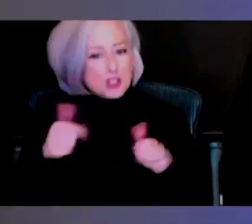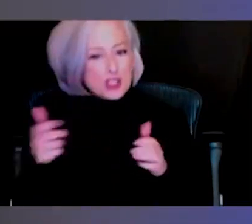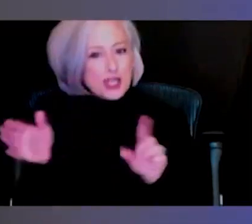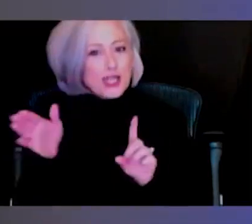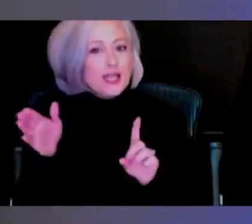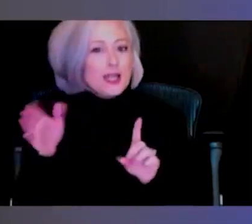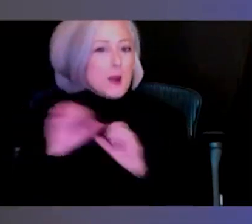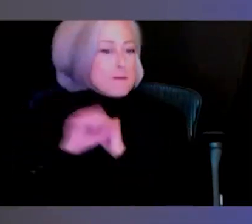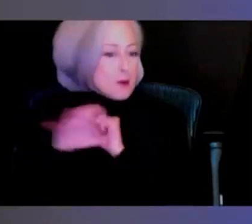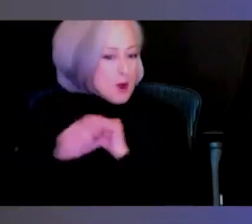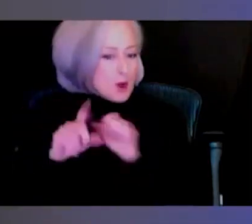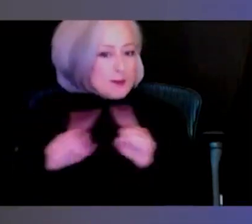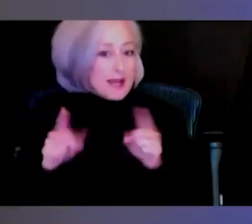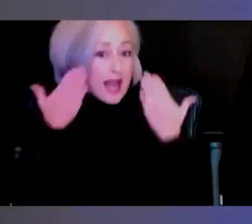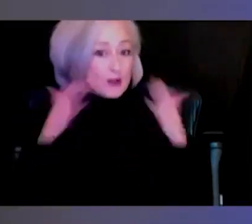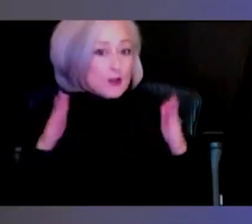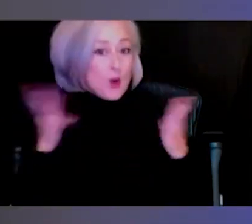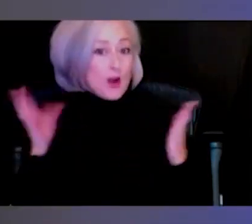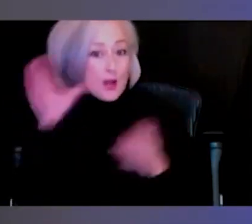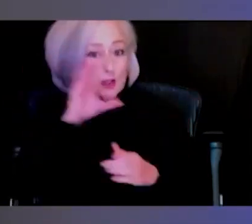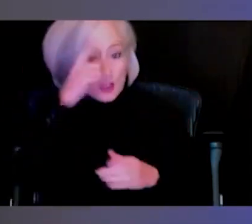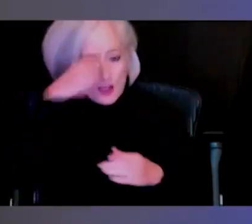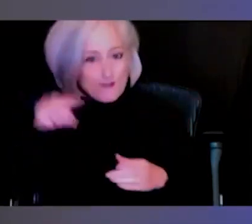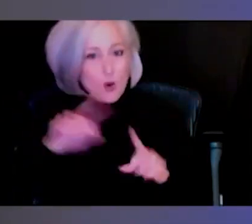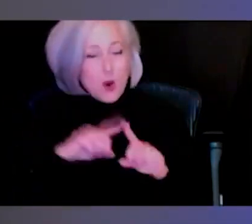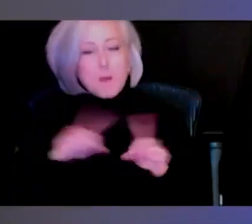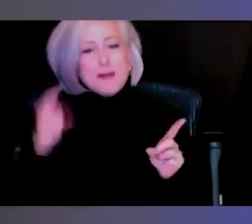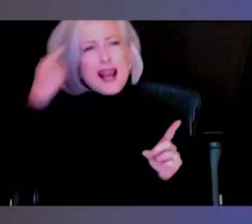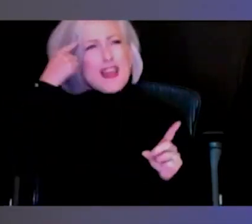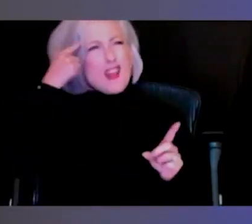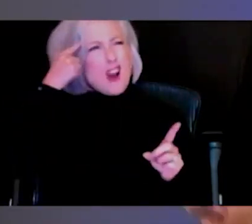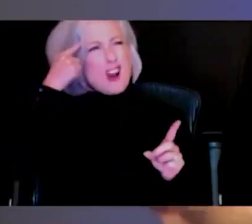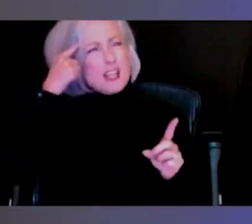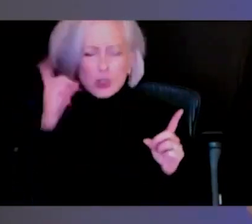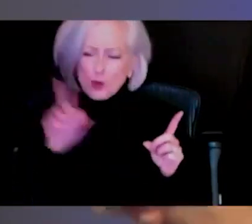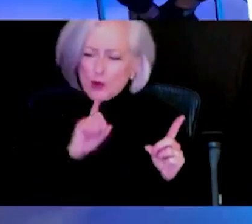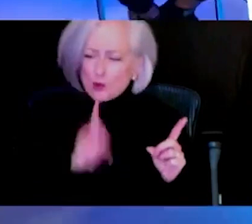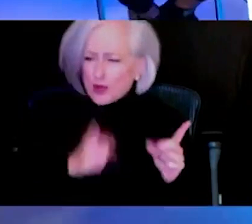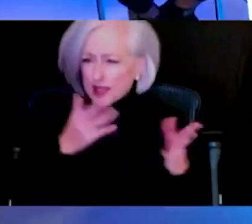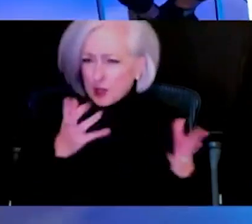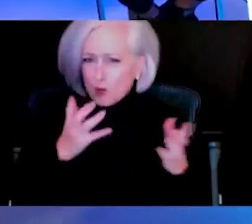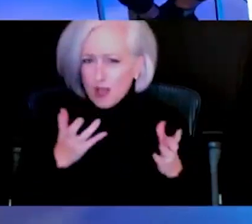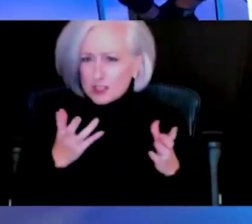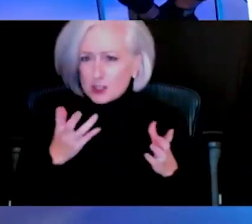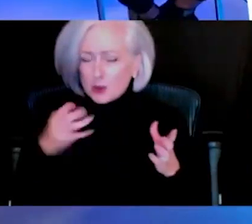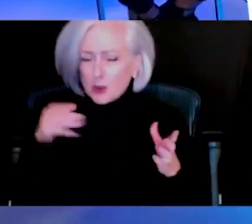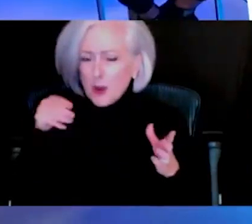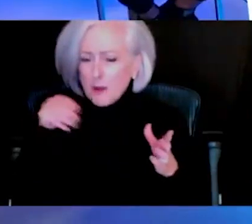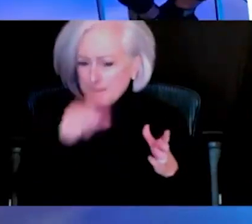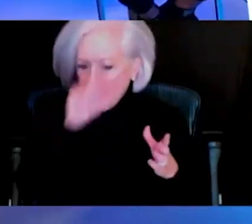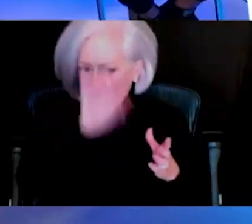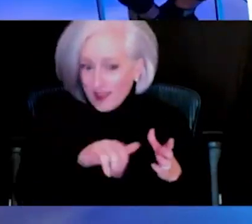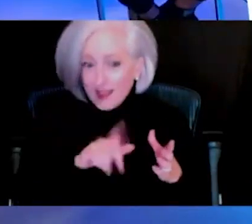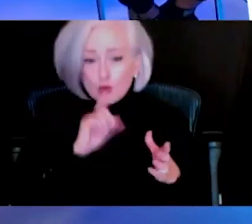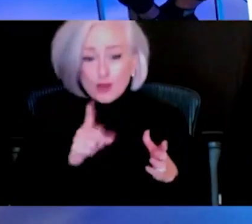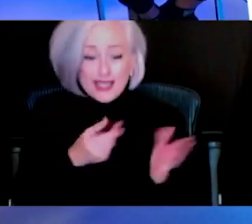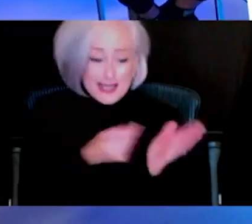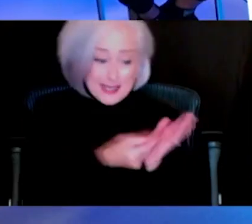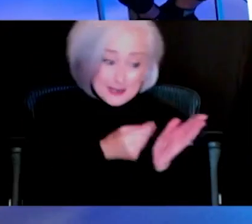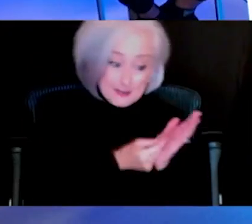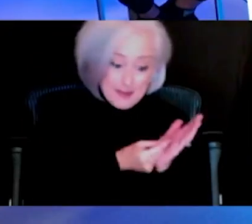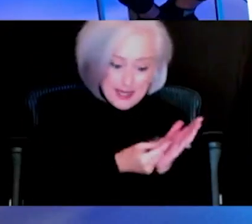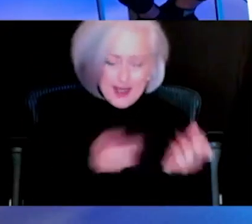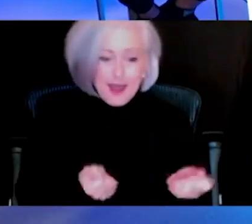really looking for, but I thought, do I really want to invest in this? Because it comes down to the money. It's the balance between how much do I